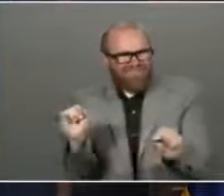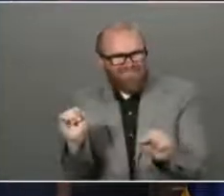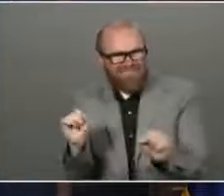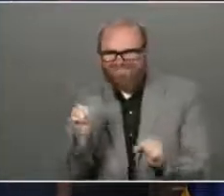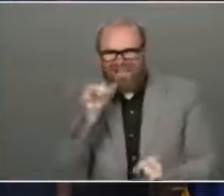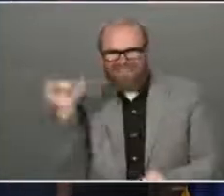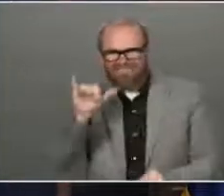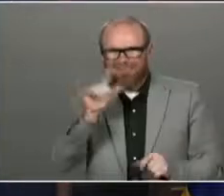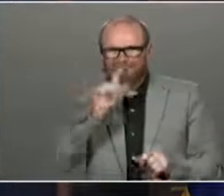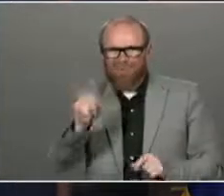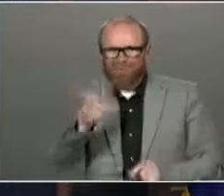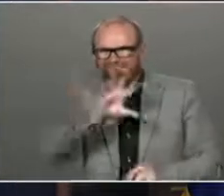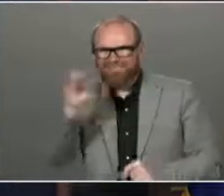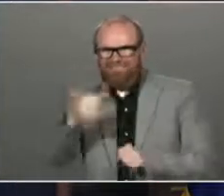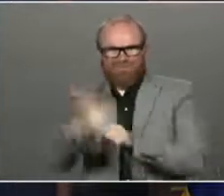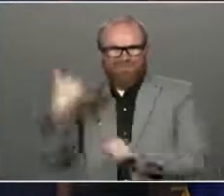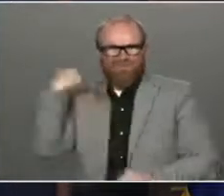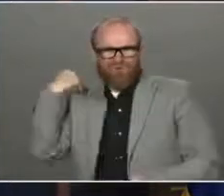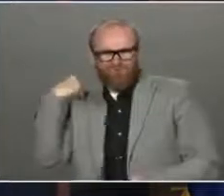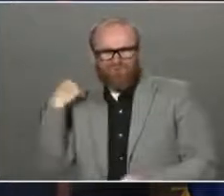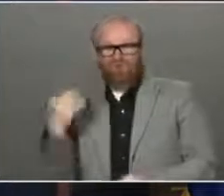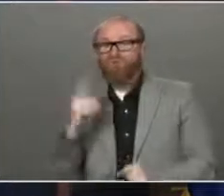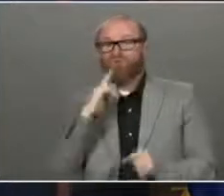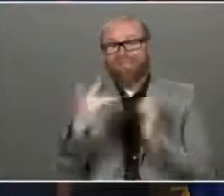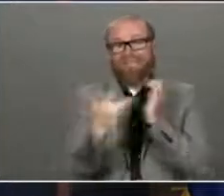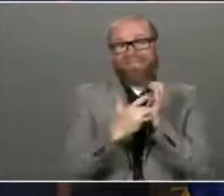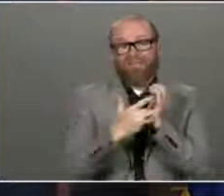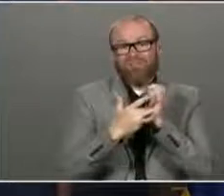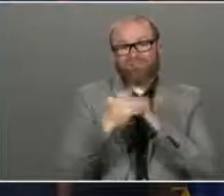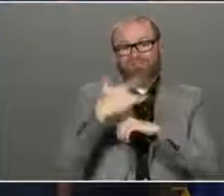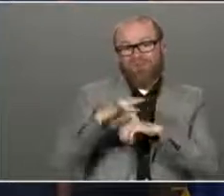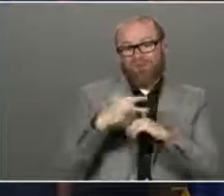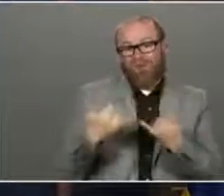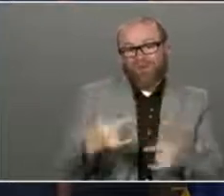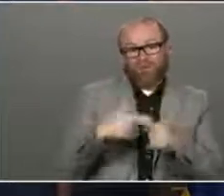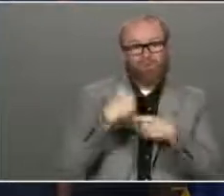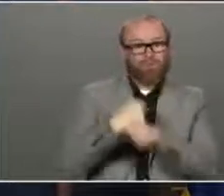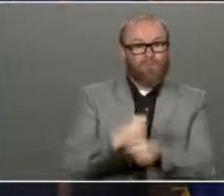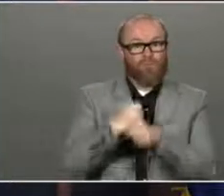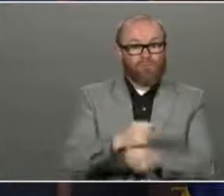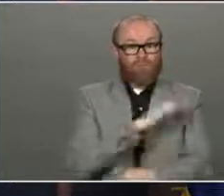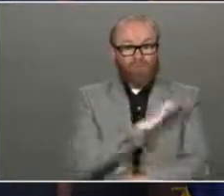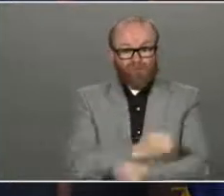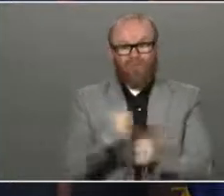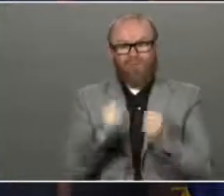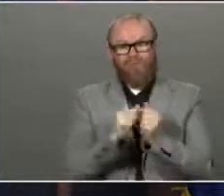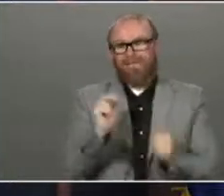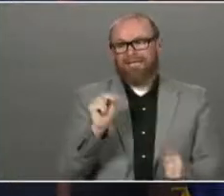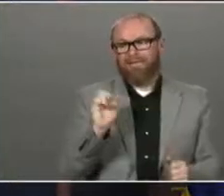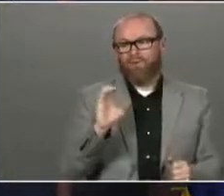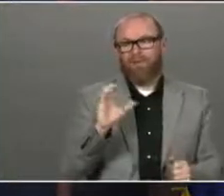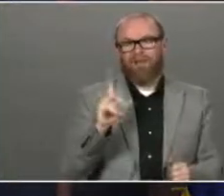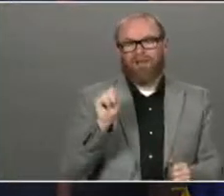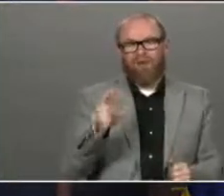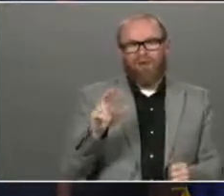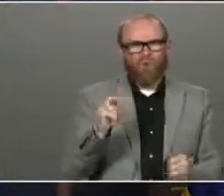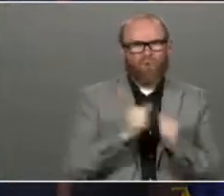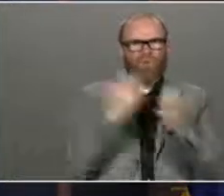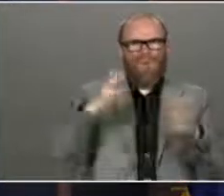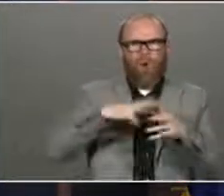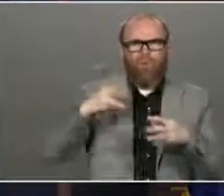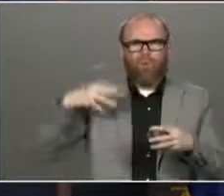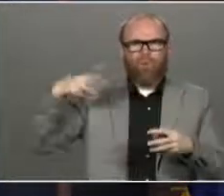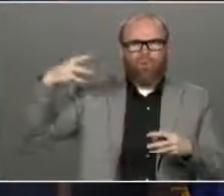ago. The technology that is available now to produce energy without those emissions, without